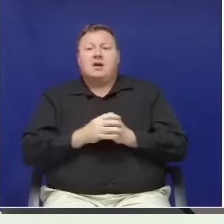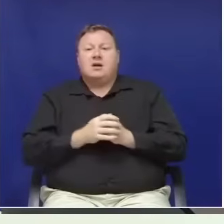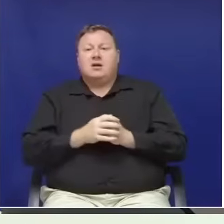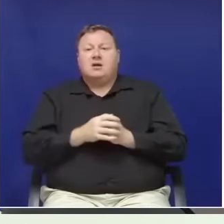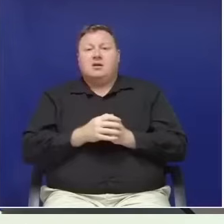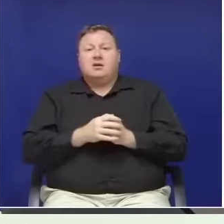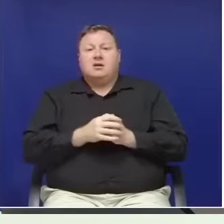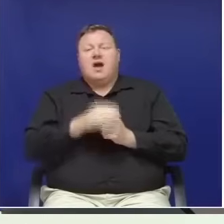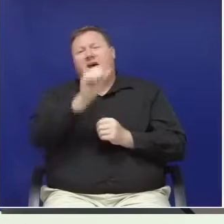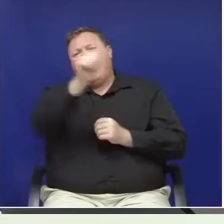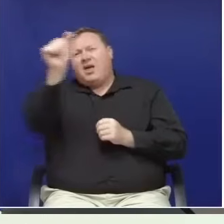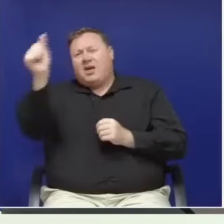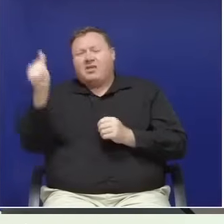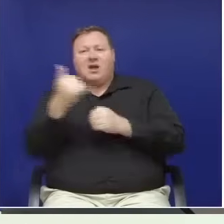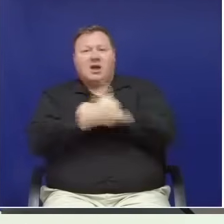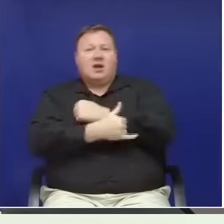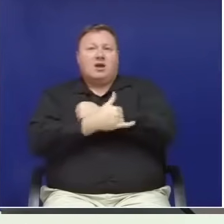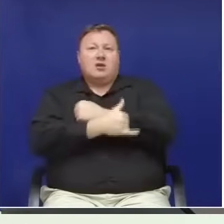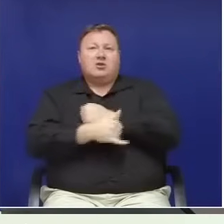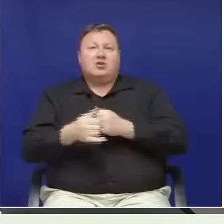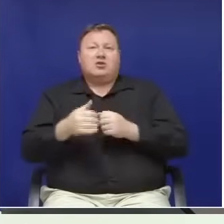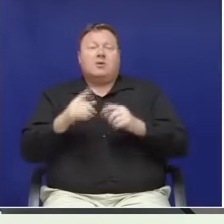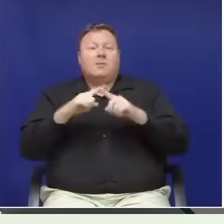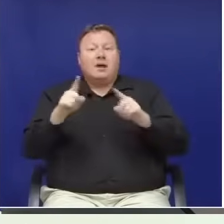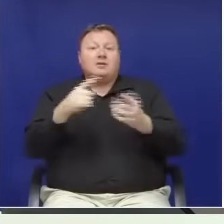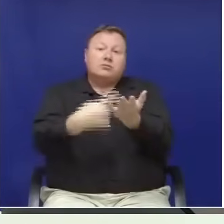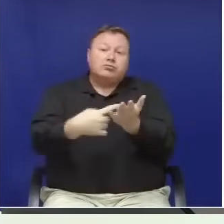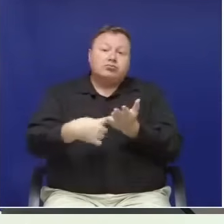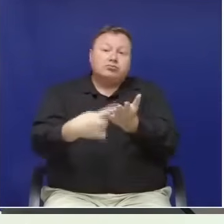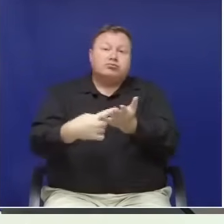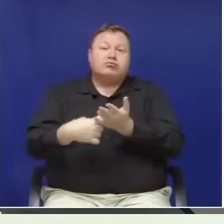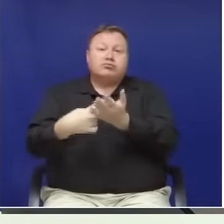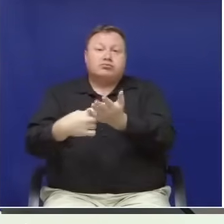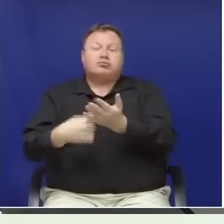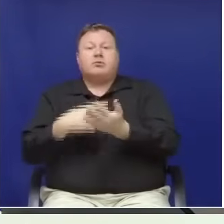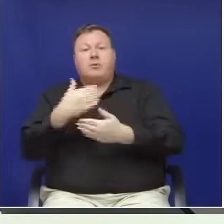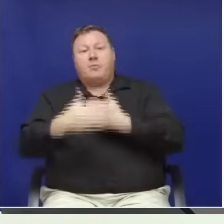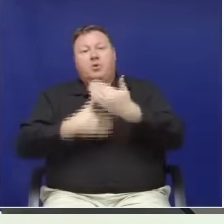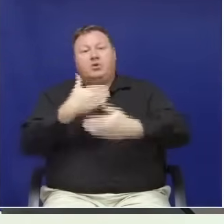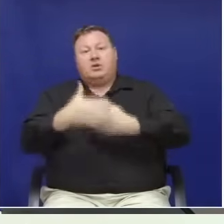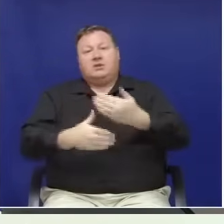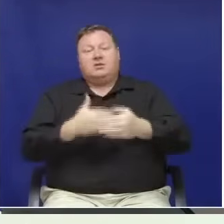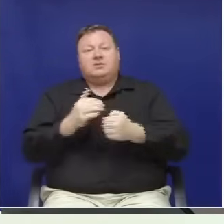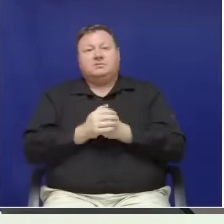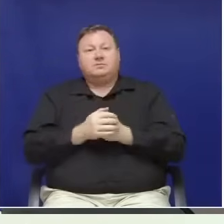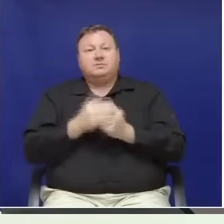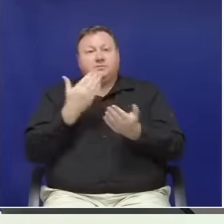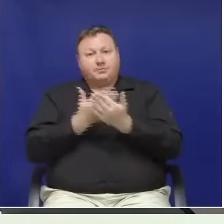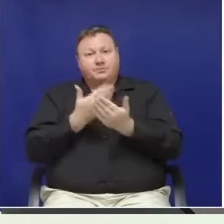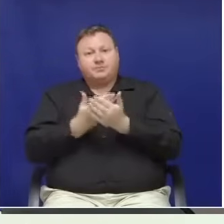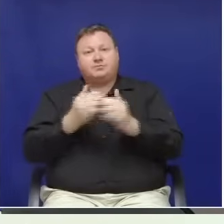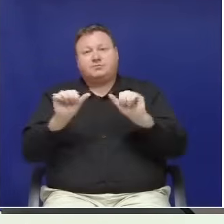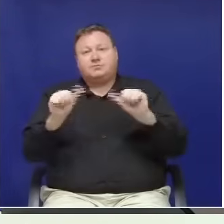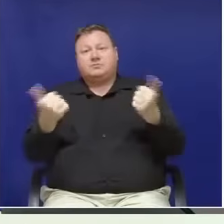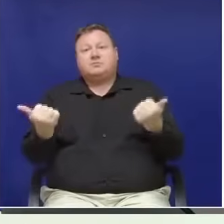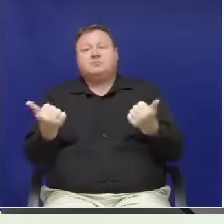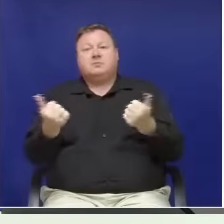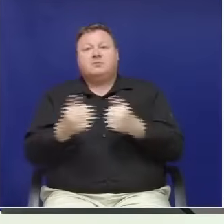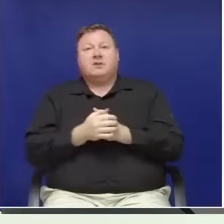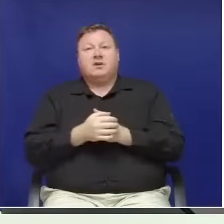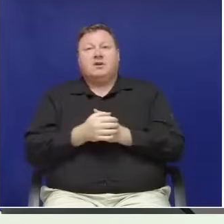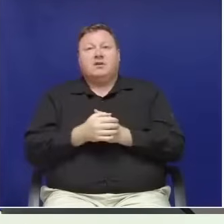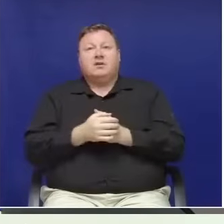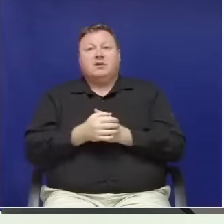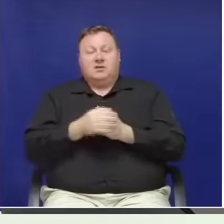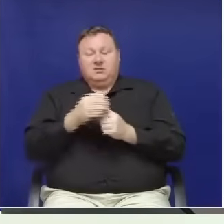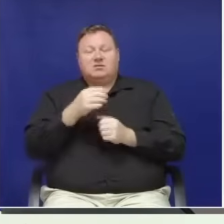major countries. But it is a negotiating process, and I do believe we can succeed, and then we can send,